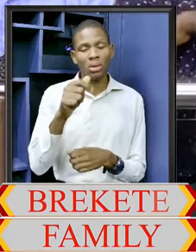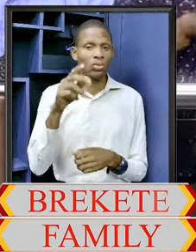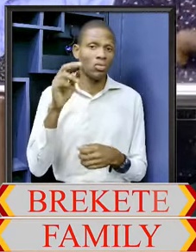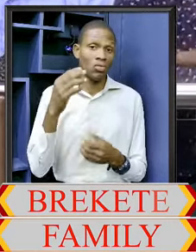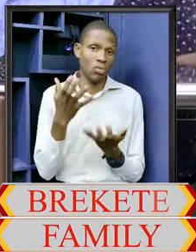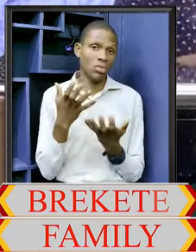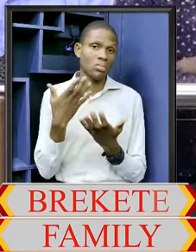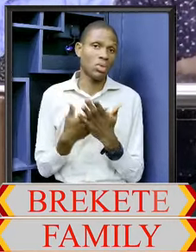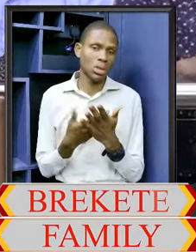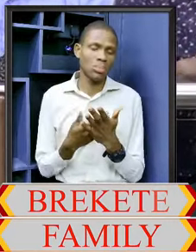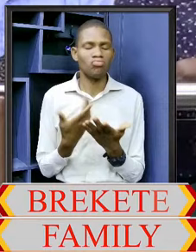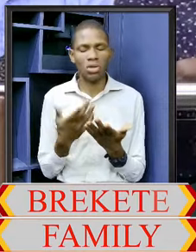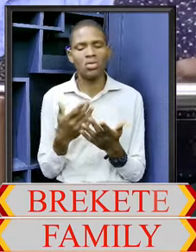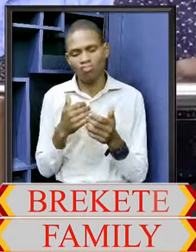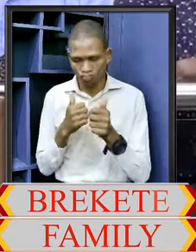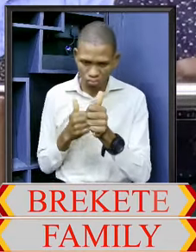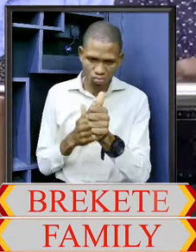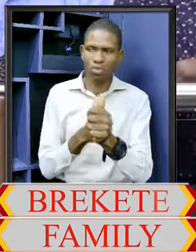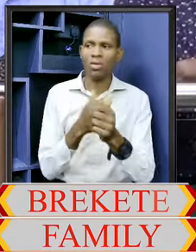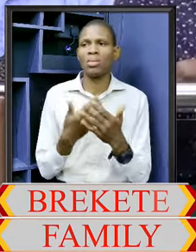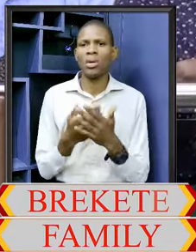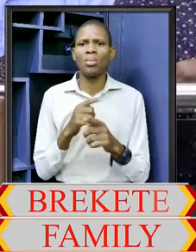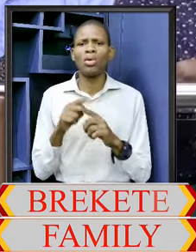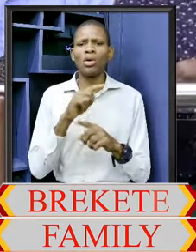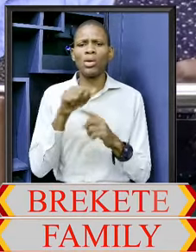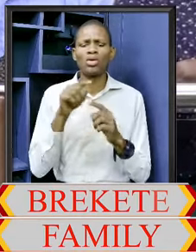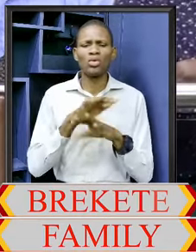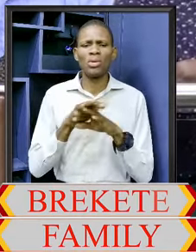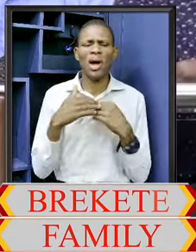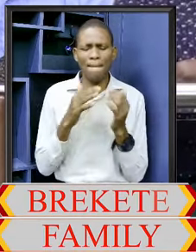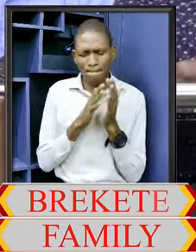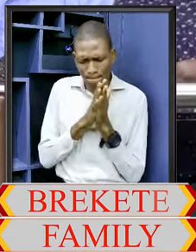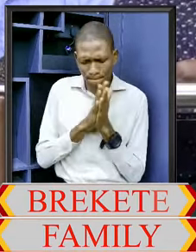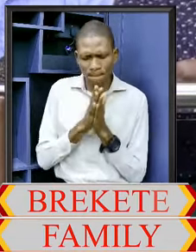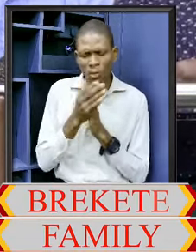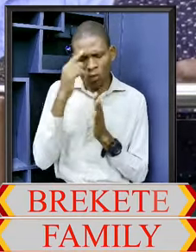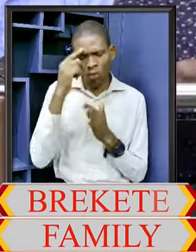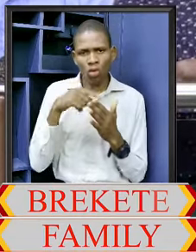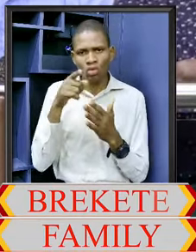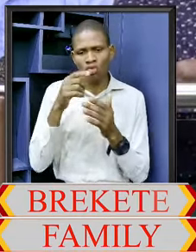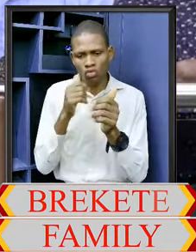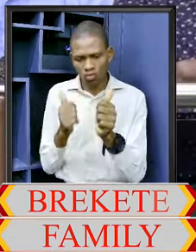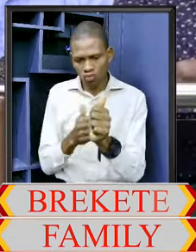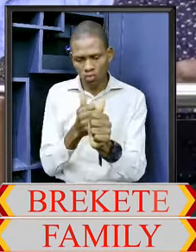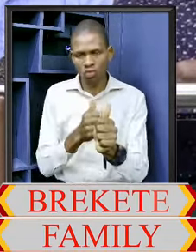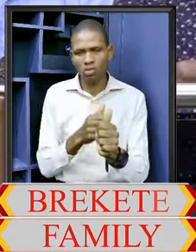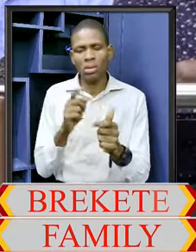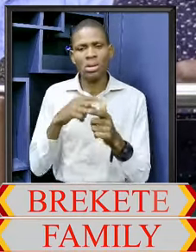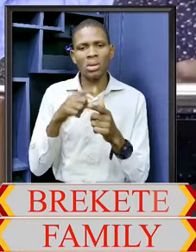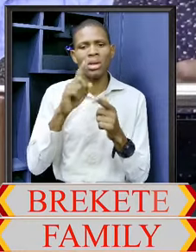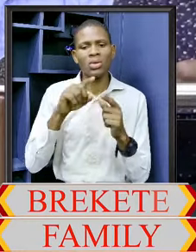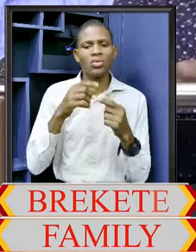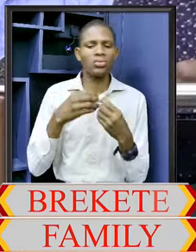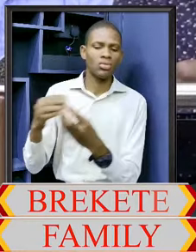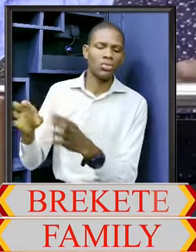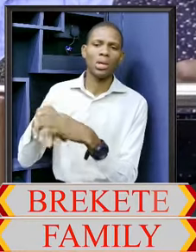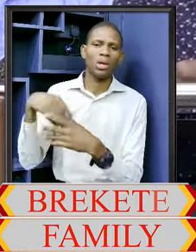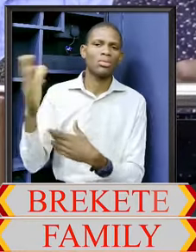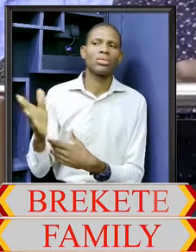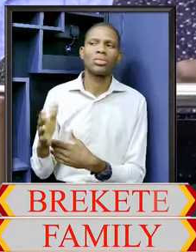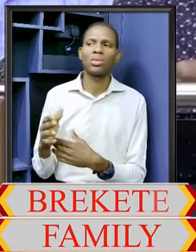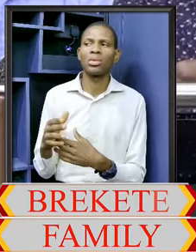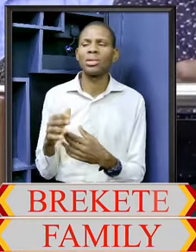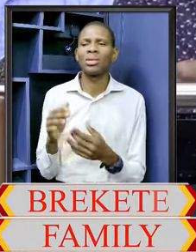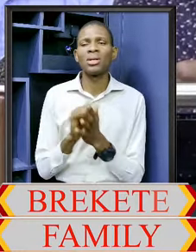it? Fine, pursue money. But when you don't get passion for what you they pursue, now him make you lost out completely. No